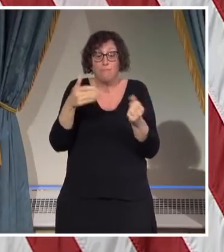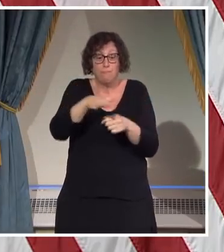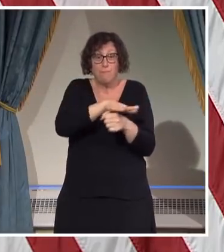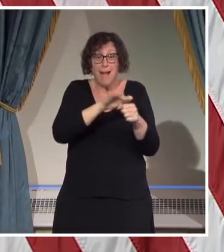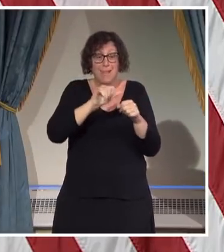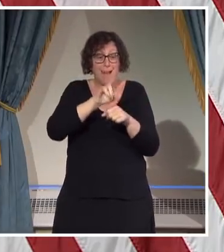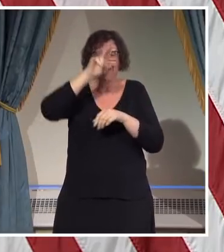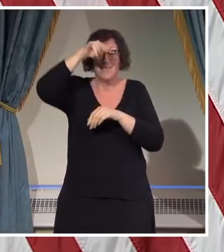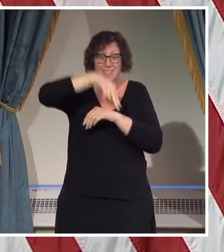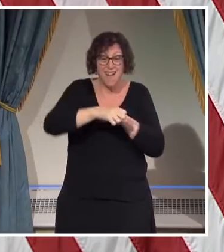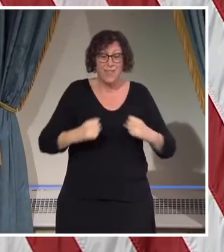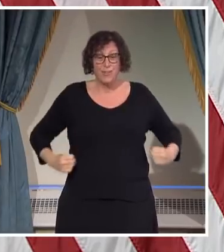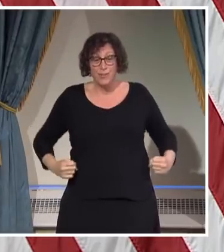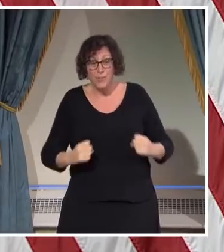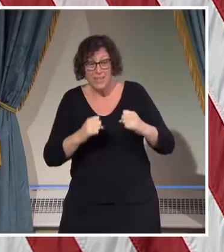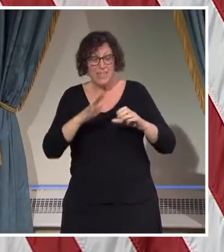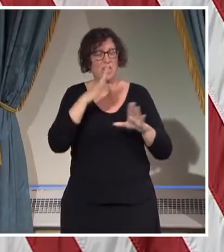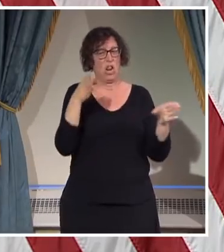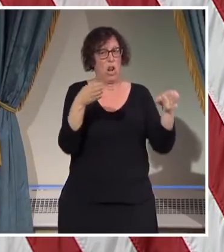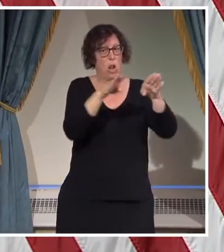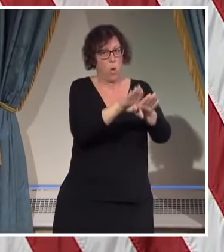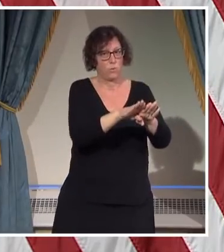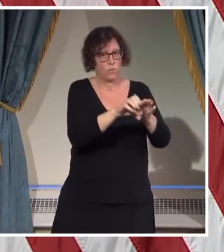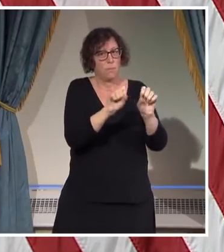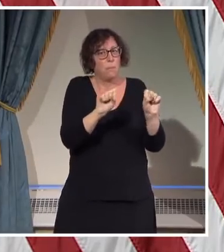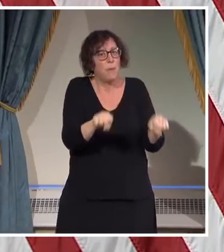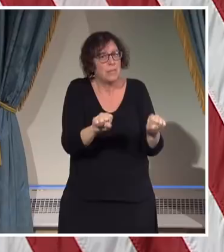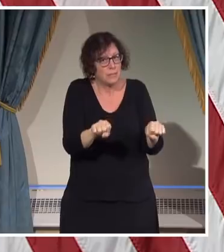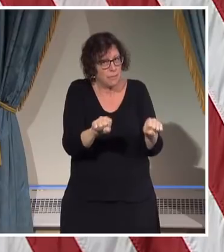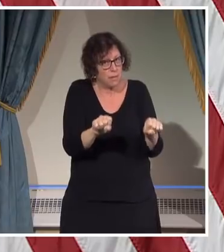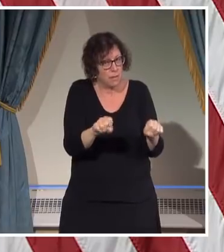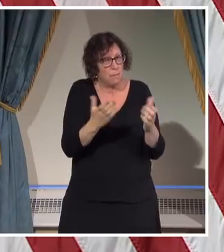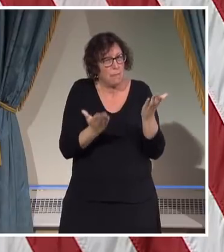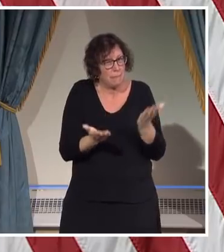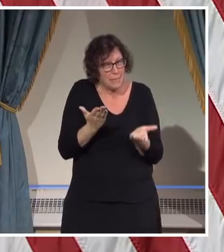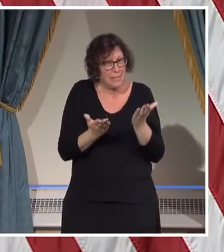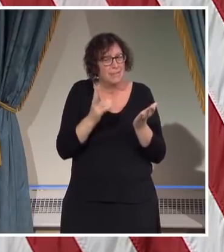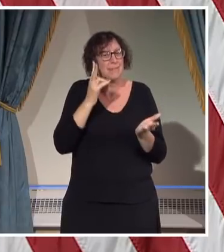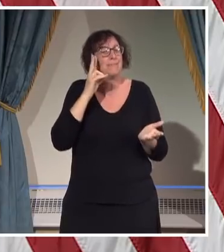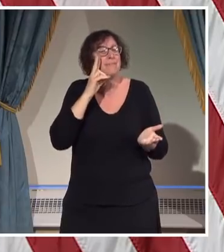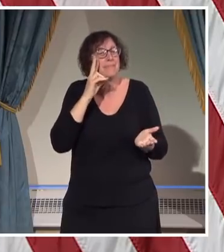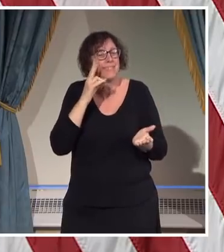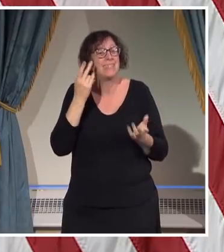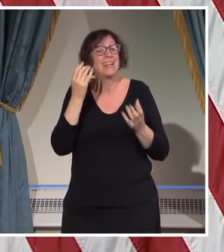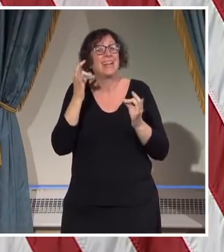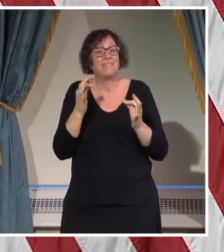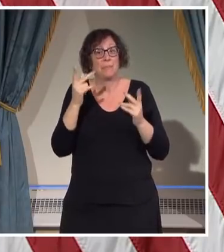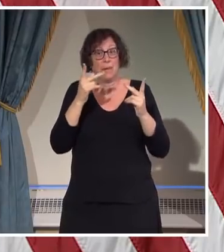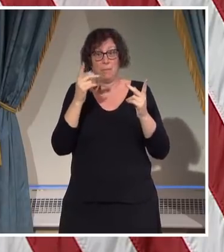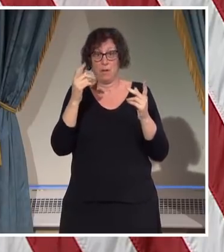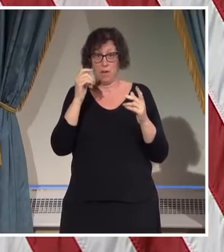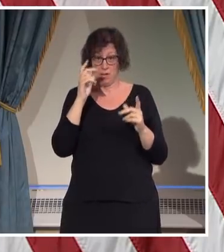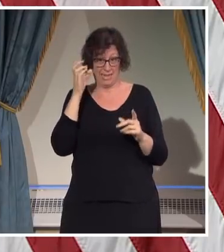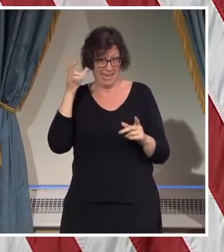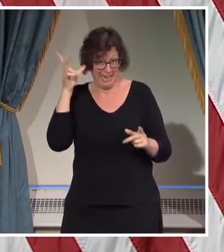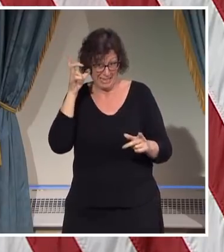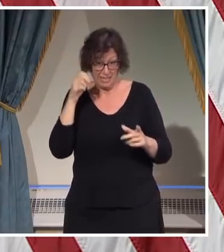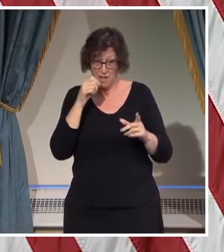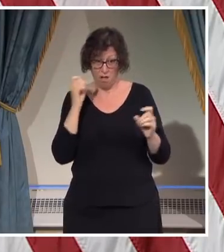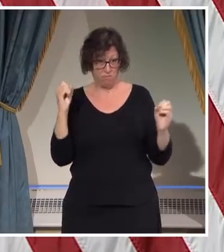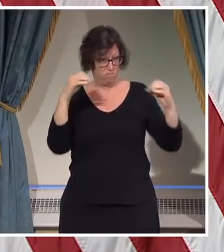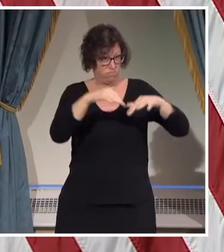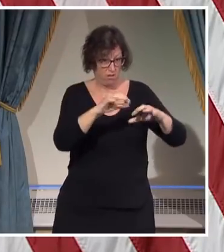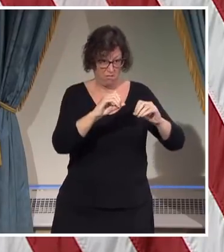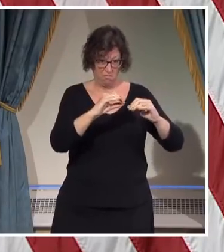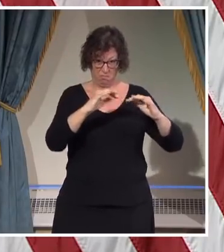absolutely necessary in a situation like this. Parks will remain open, but with a lot of enforcement under any scenario. So there's a real differentiation